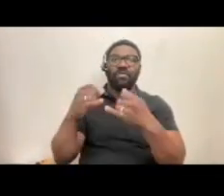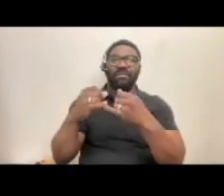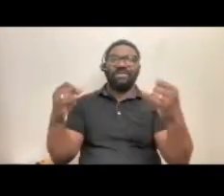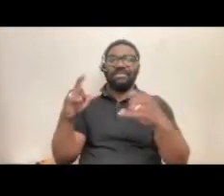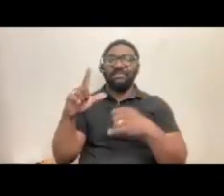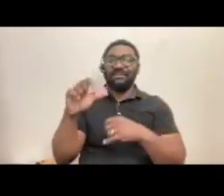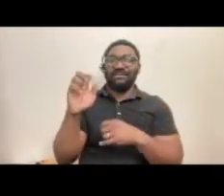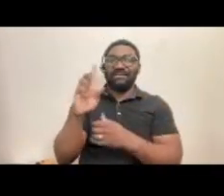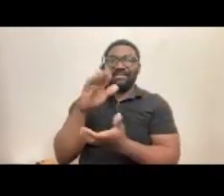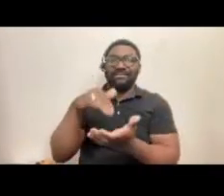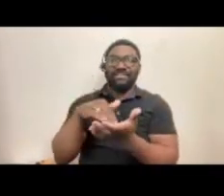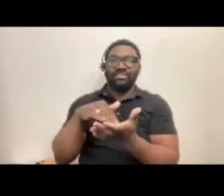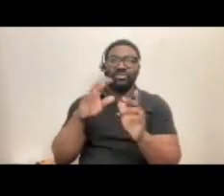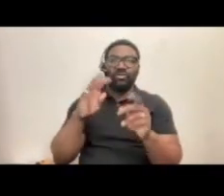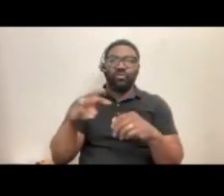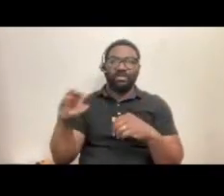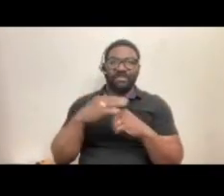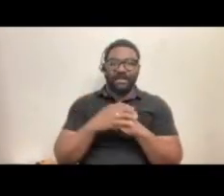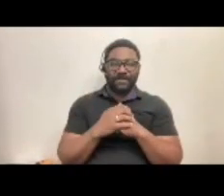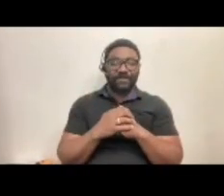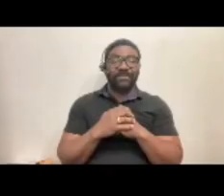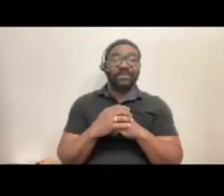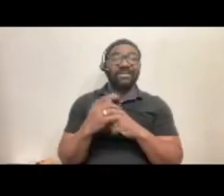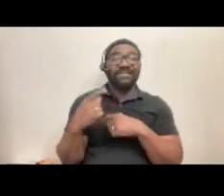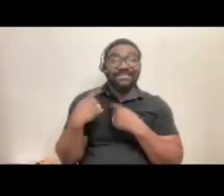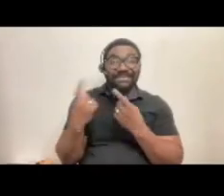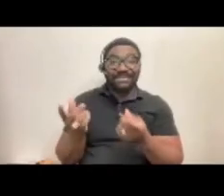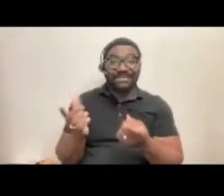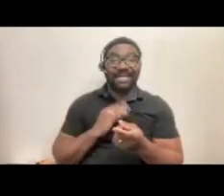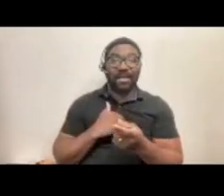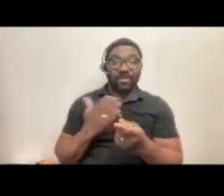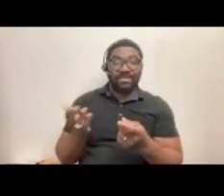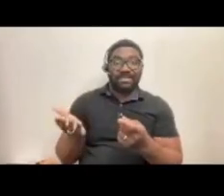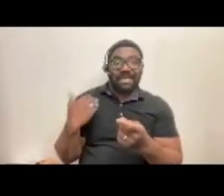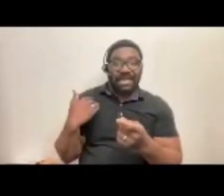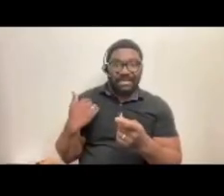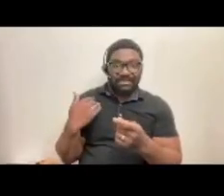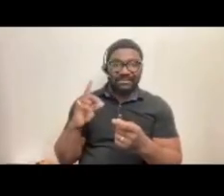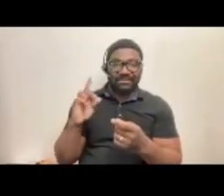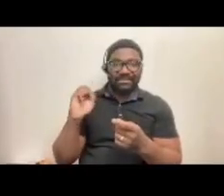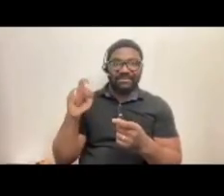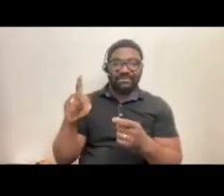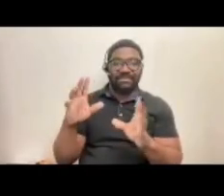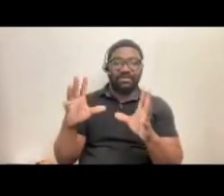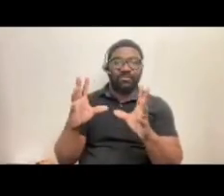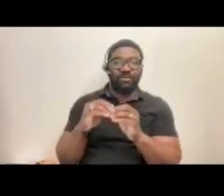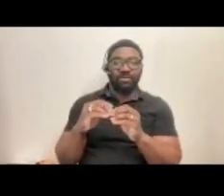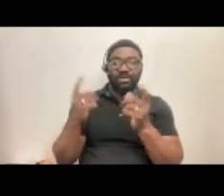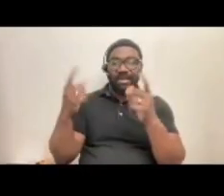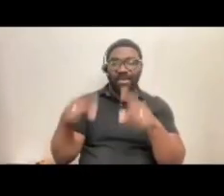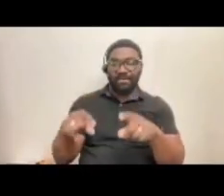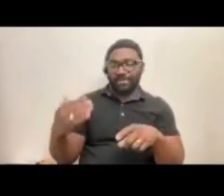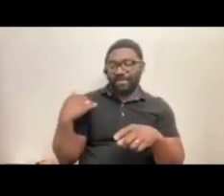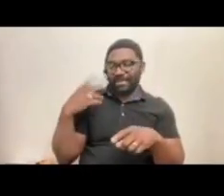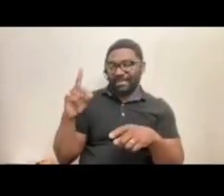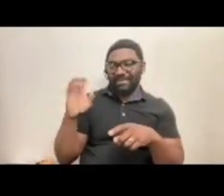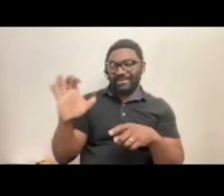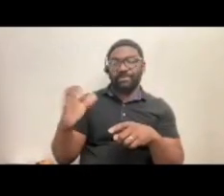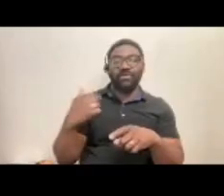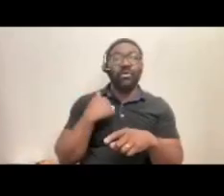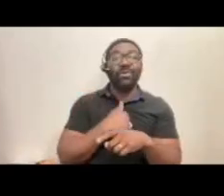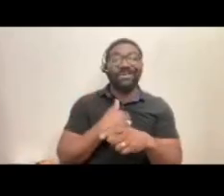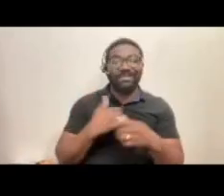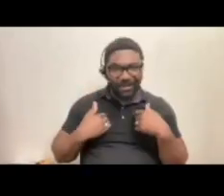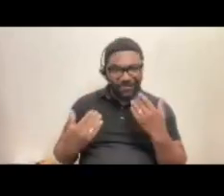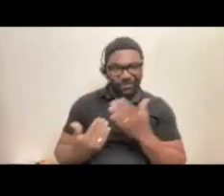the LEAD Center website, excuse me. Since our last DSP webinar, which happened back in December, we've now built out a dedicated